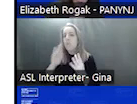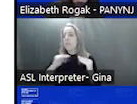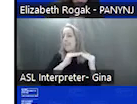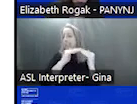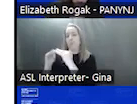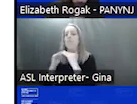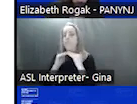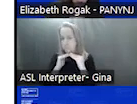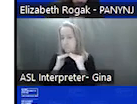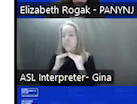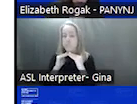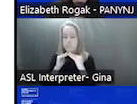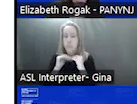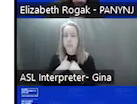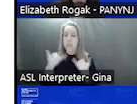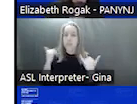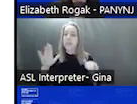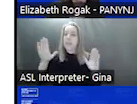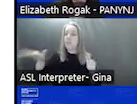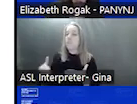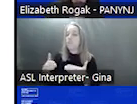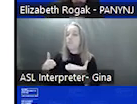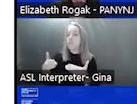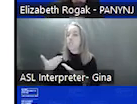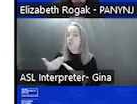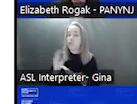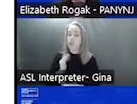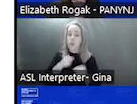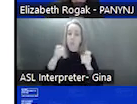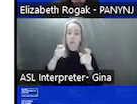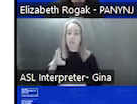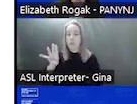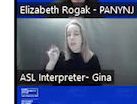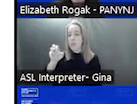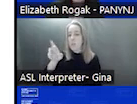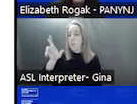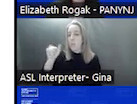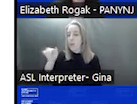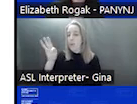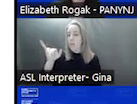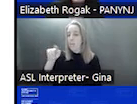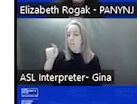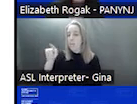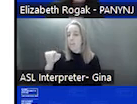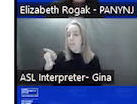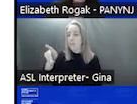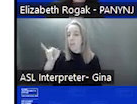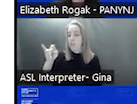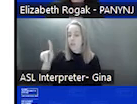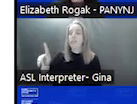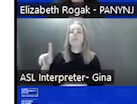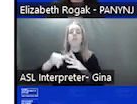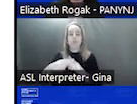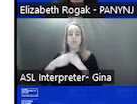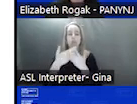now introduce our moderator, Maura Fitzpatrick, to begin the public comment portion of this hearing. Thank you, Elizabeth, and